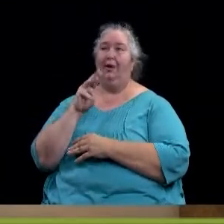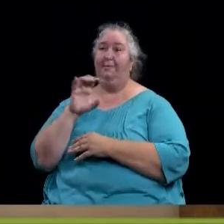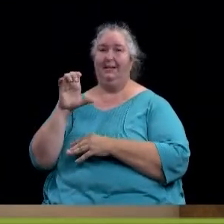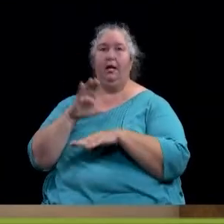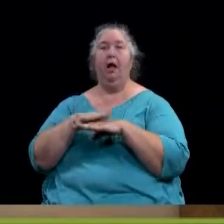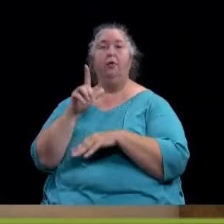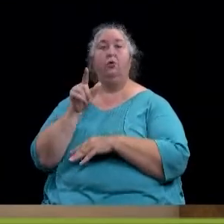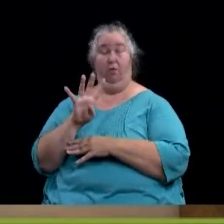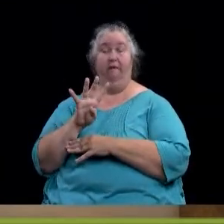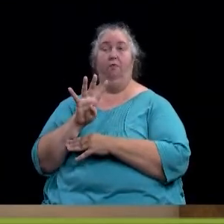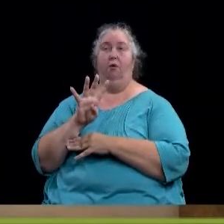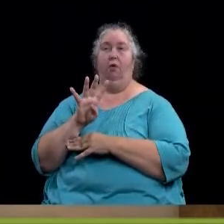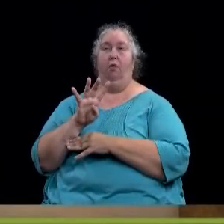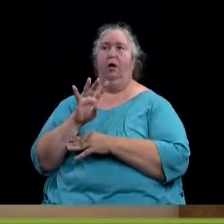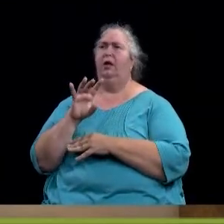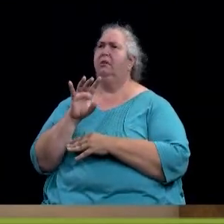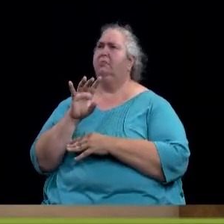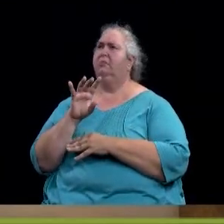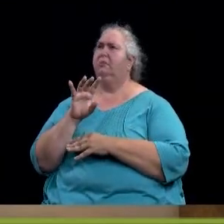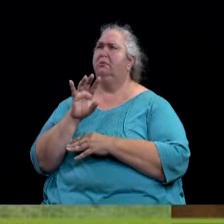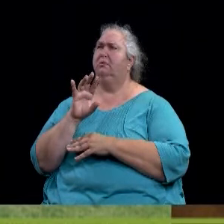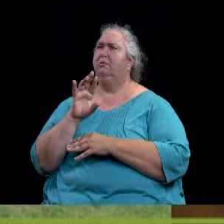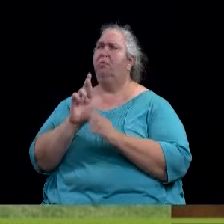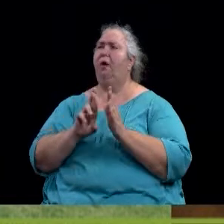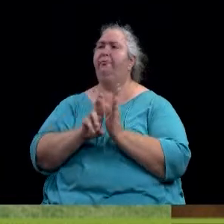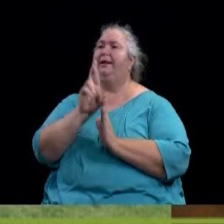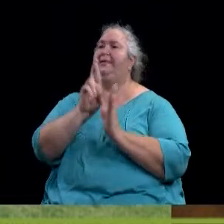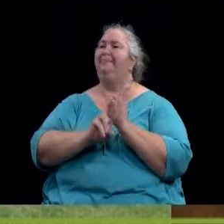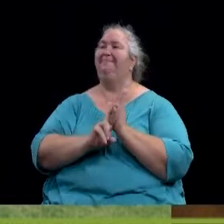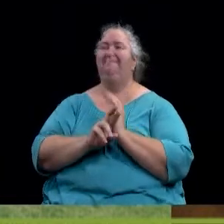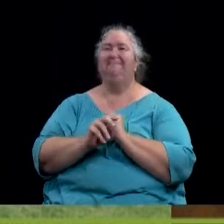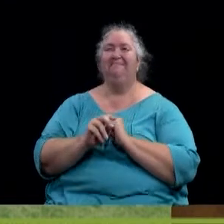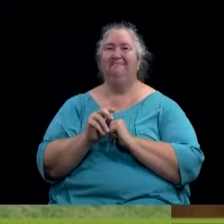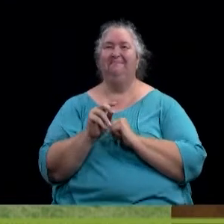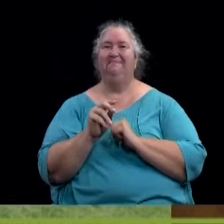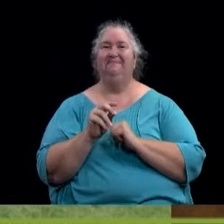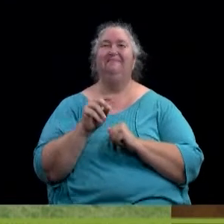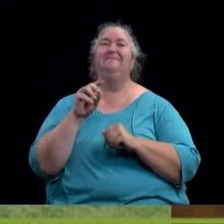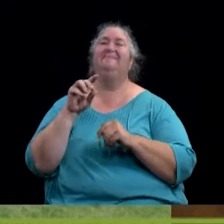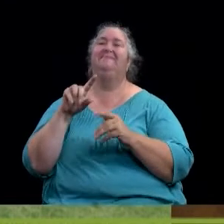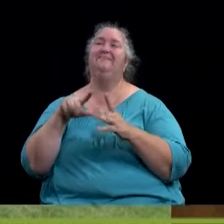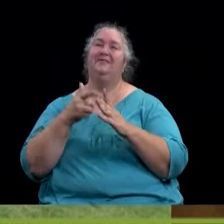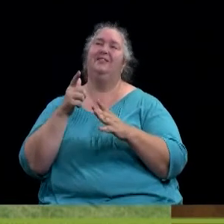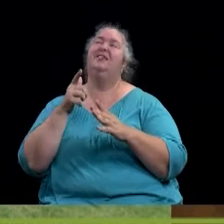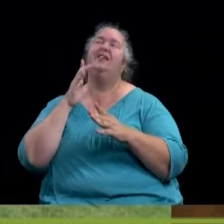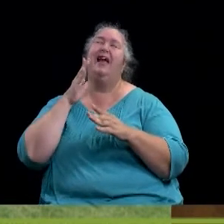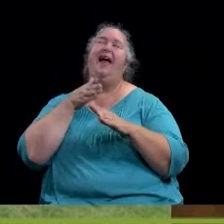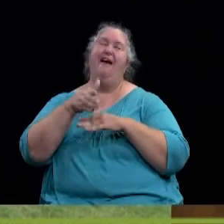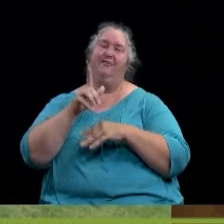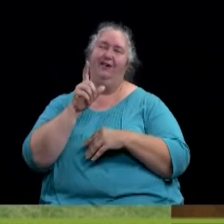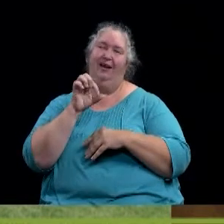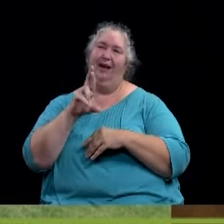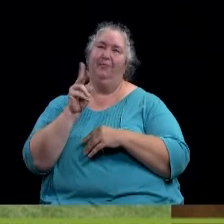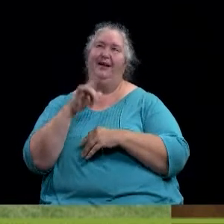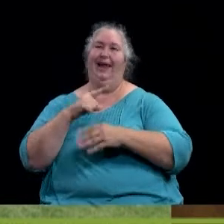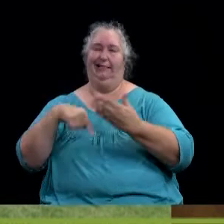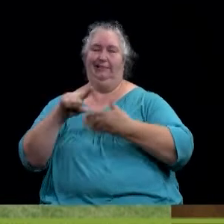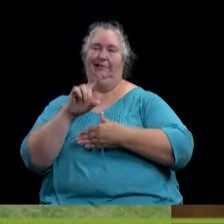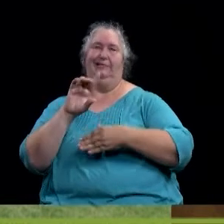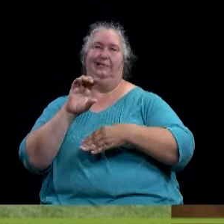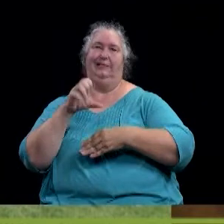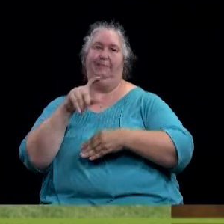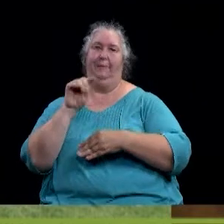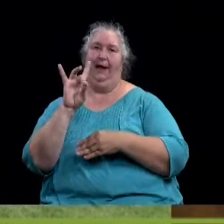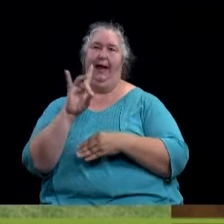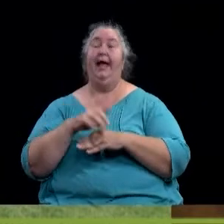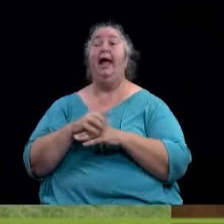on Labor Day, after Labor Day on September the 8th. Enrollment at local colleges, MCC, TSTC, and Baylor saw a